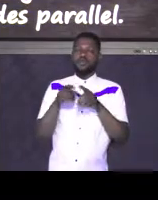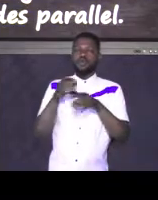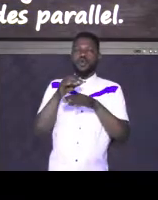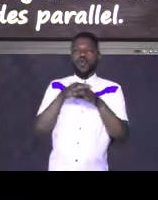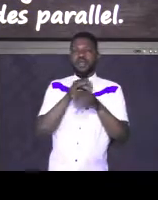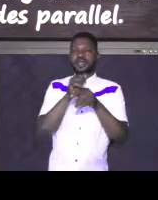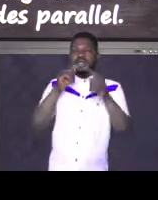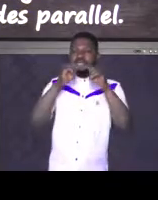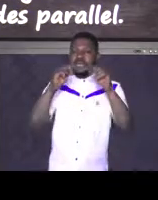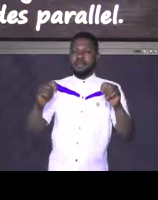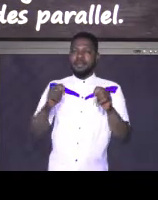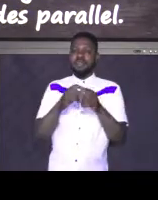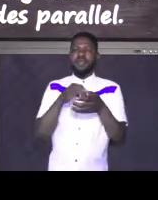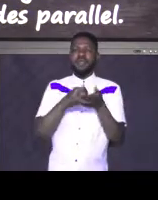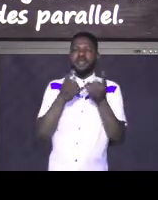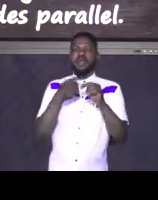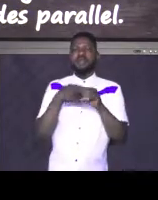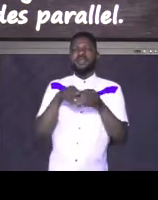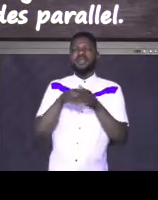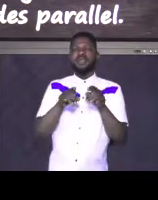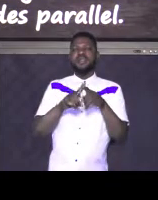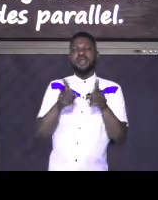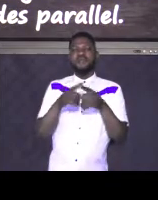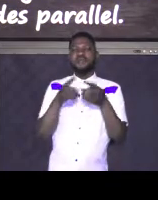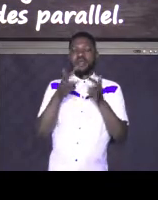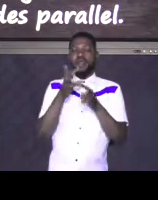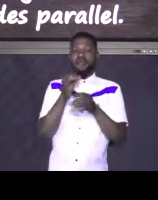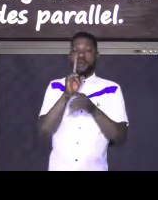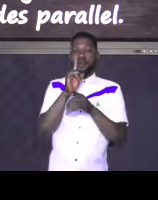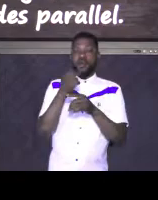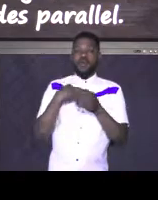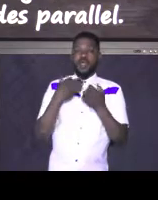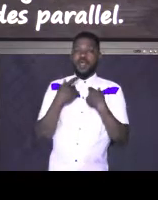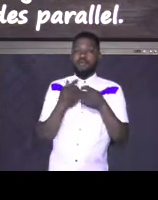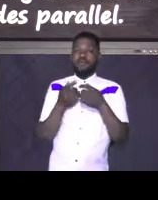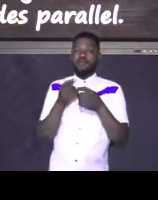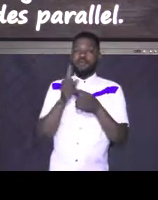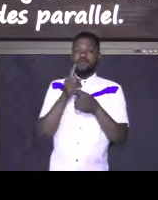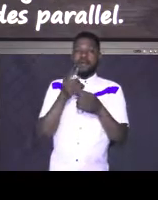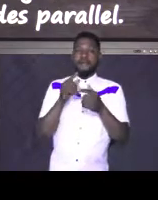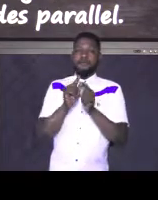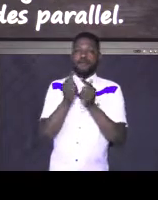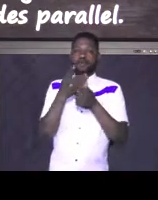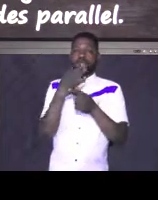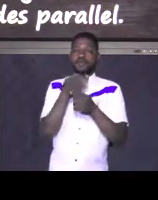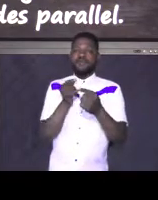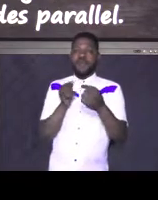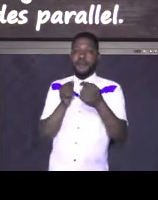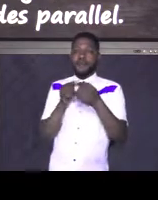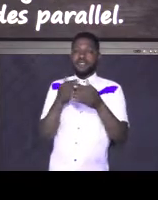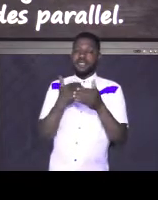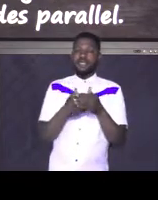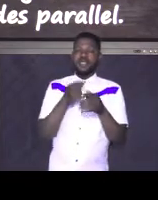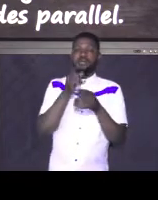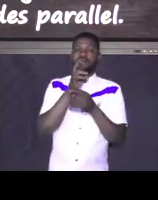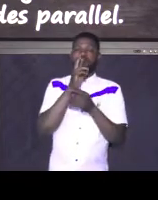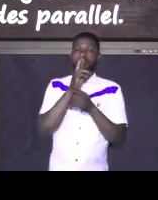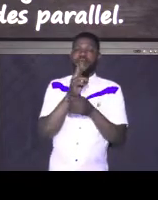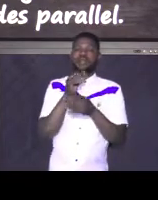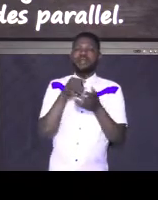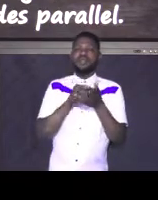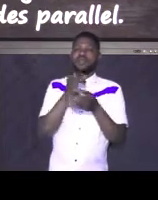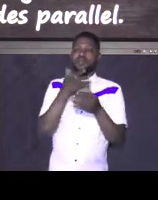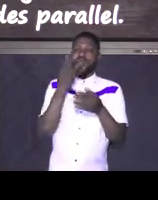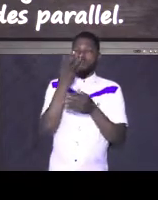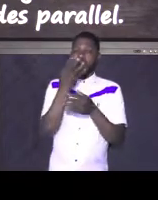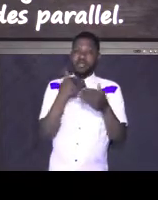trapezium, comes in different forms. As long as you have one pair of opposite sides that are parallel, then you have,